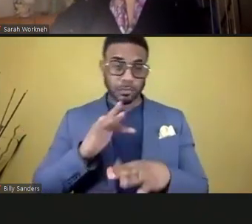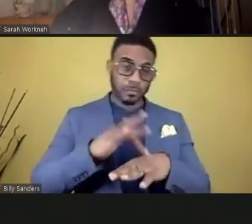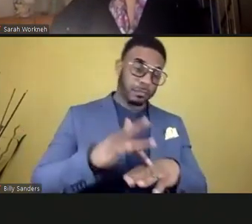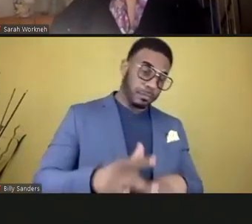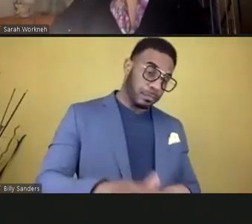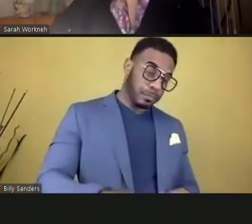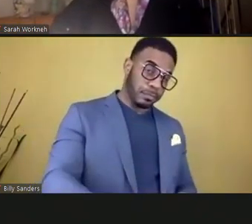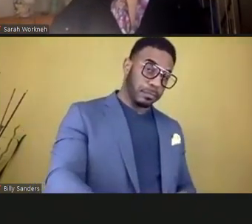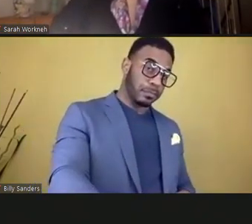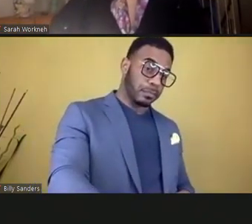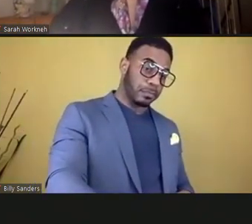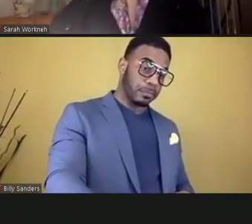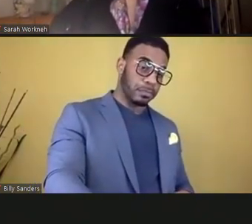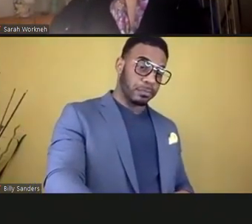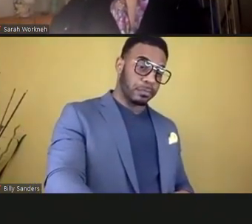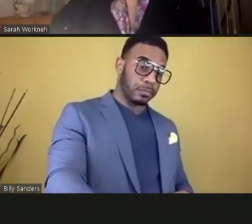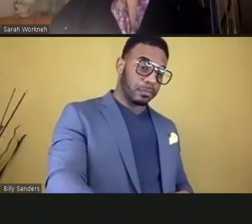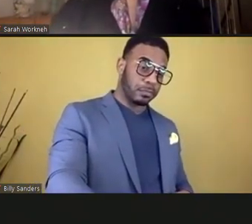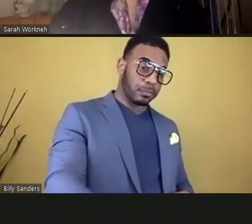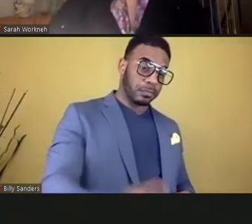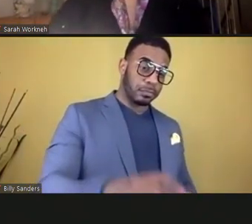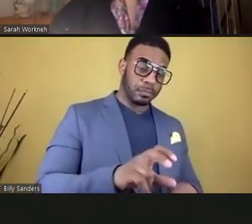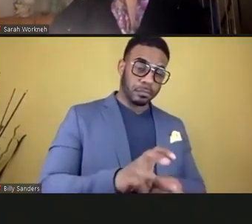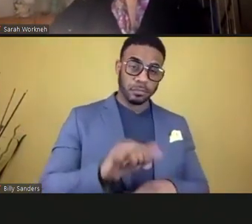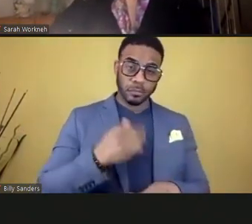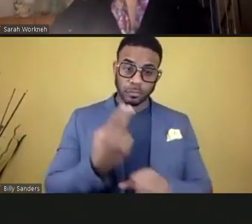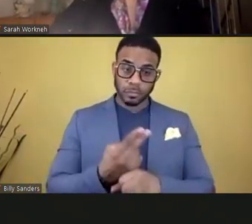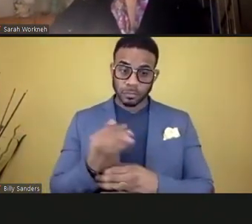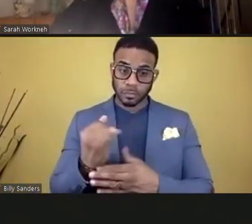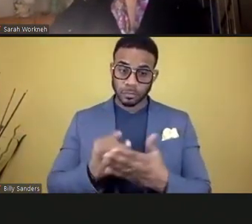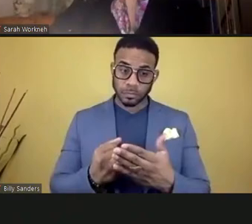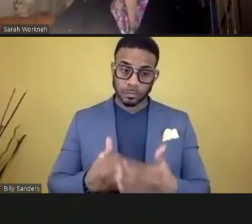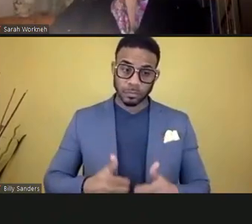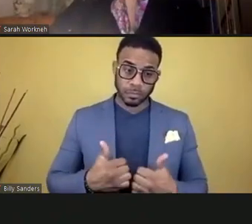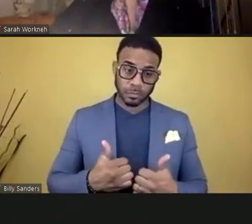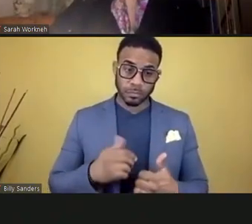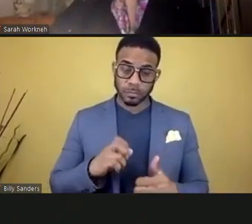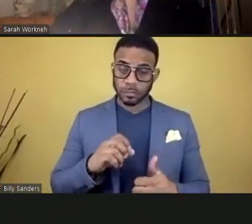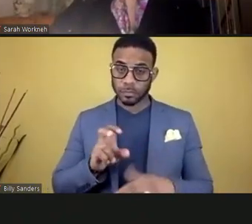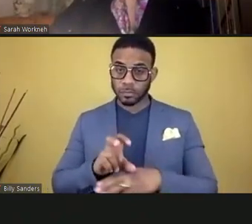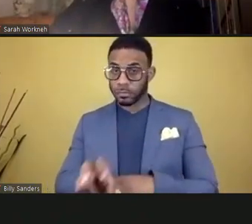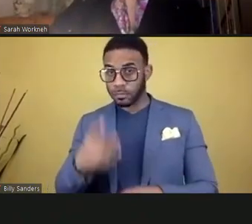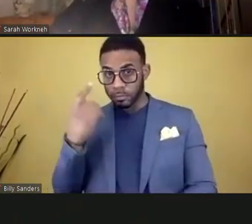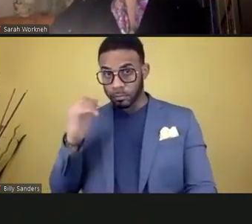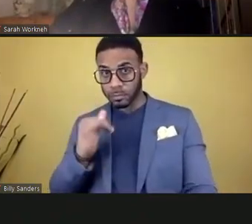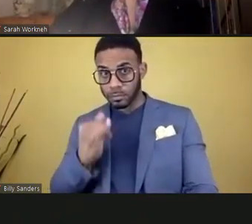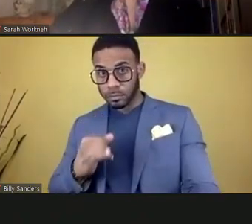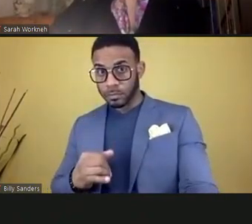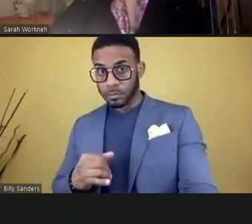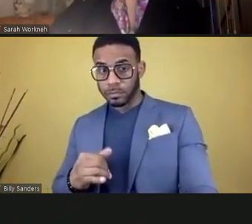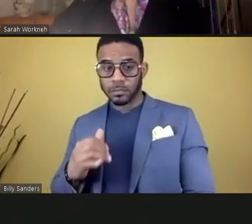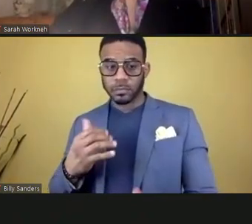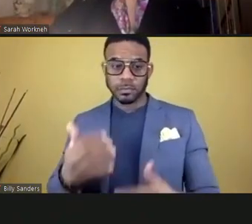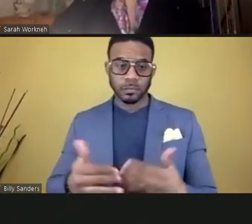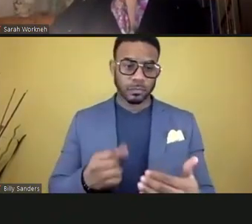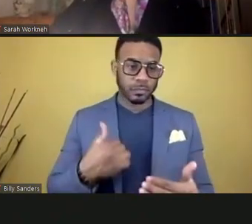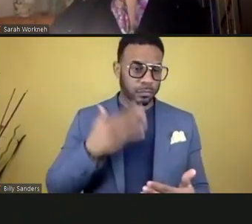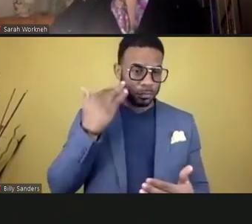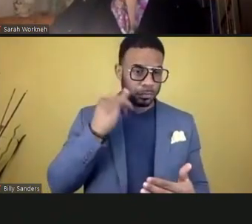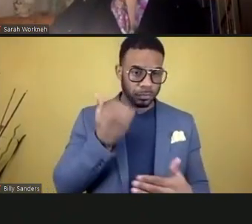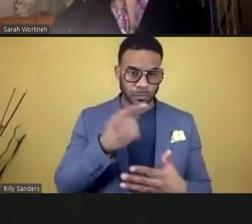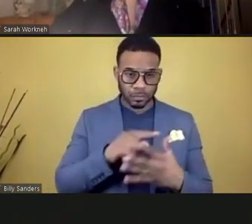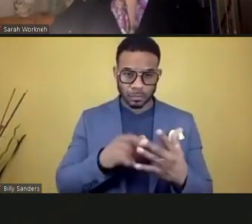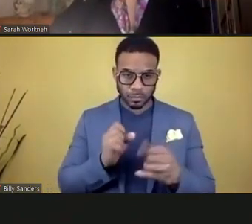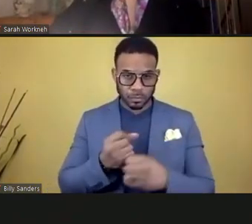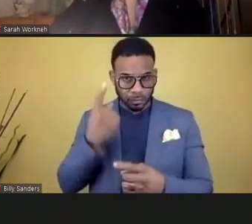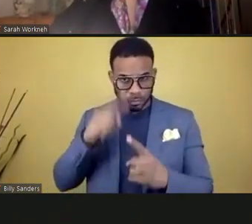spaces as investments. So we're using artist residencies as investments for those institutions. So I don't know if any of that